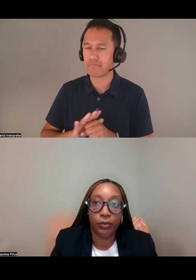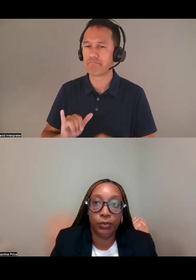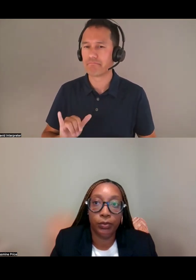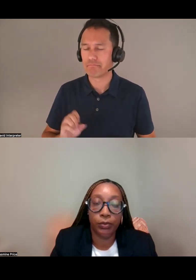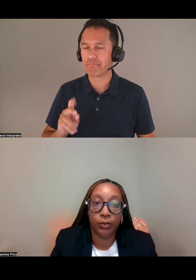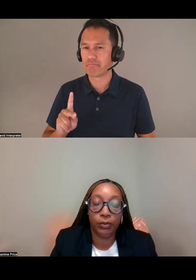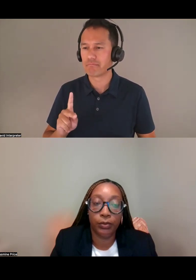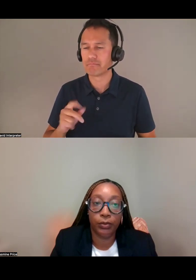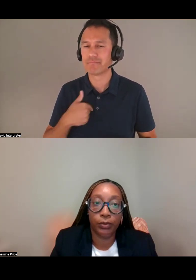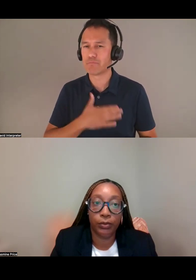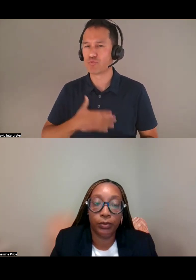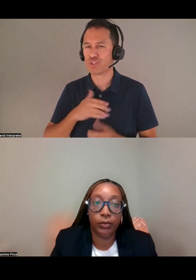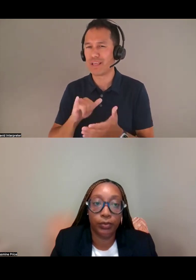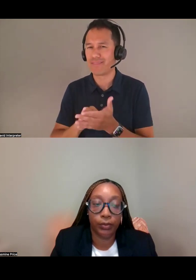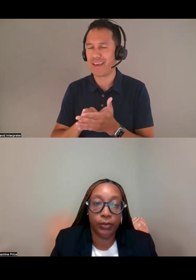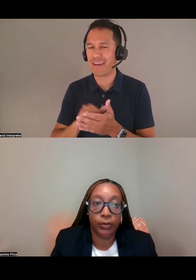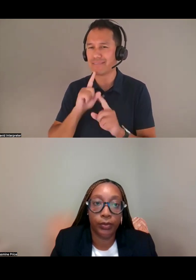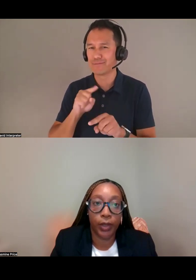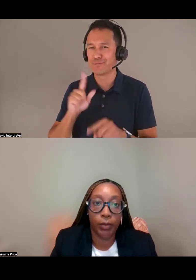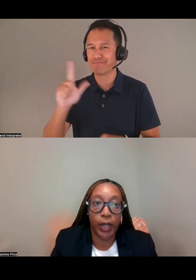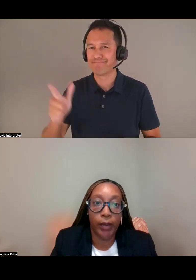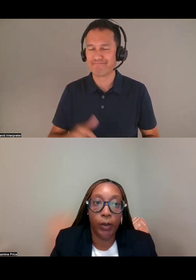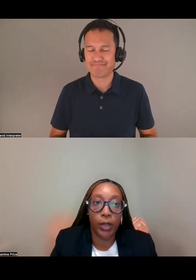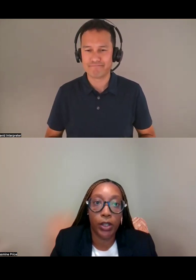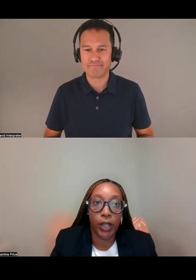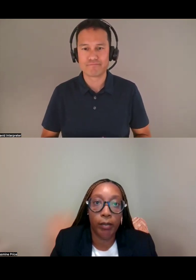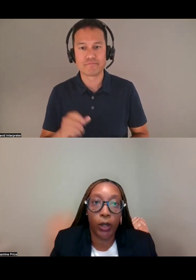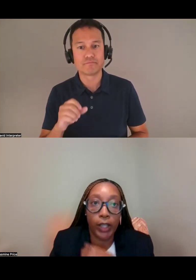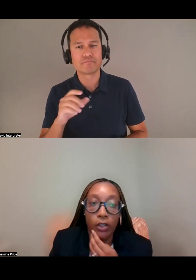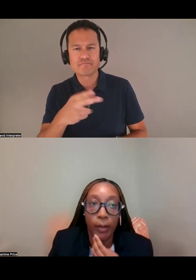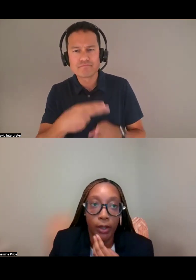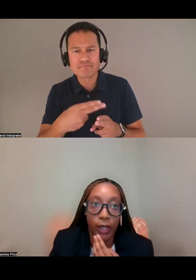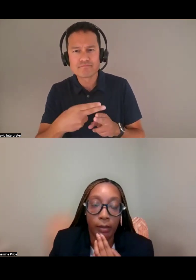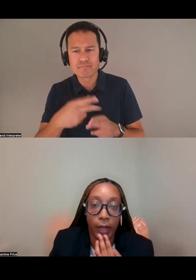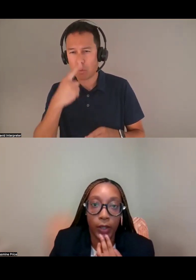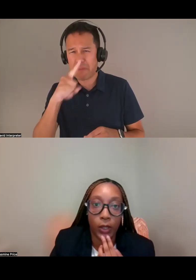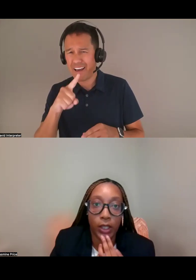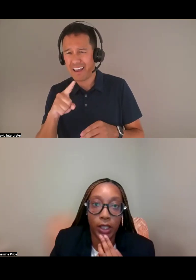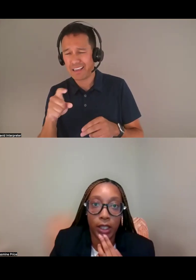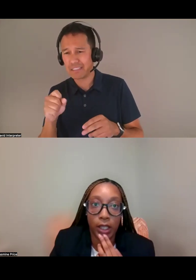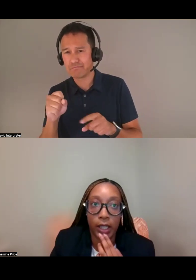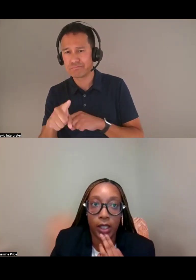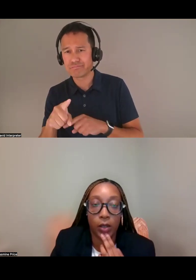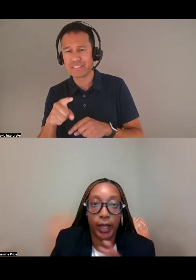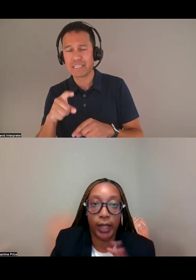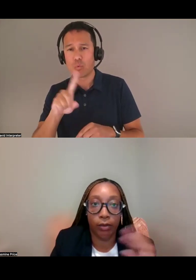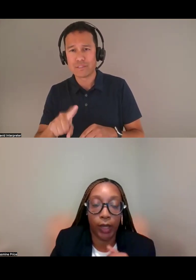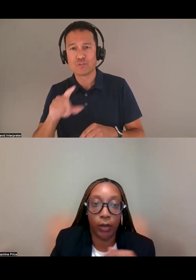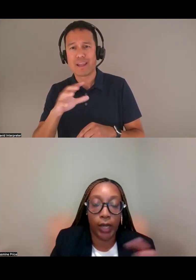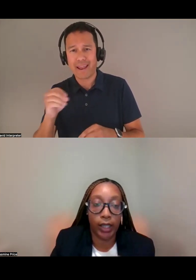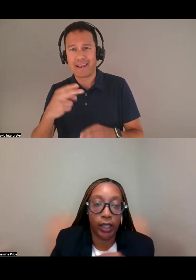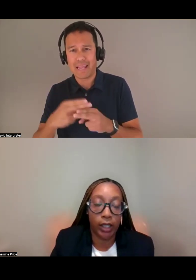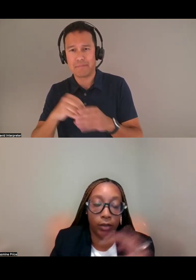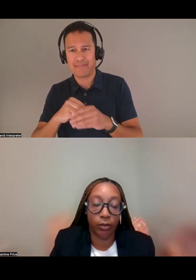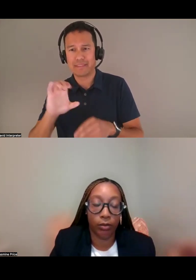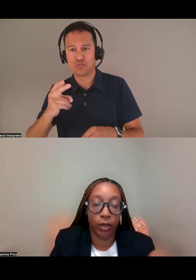Okay, yeah, I would appreciate that follow-up. Thank you so much. Yep. And what was your name? Or can you drop your name and your question into the chat just so I can follow,